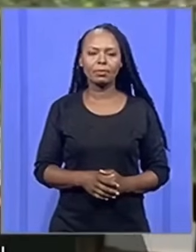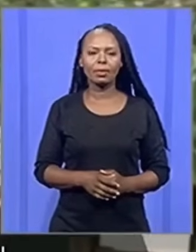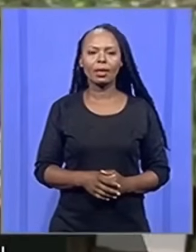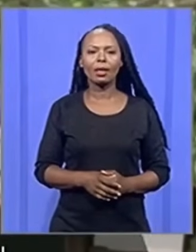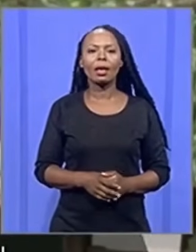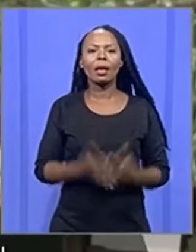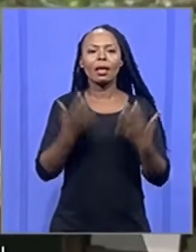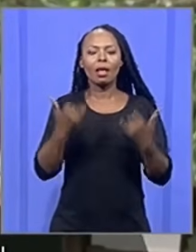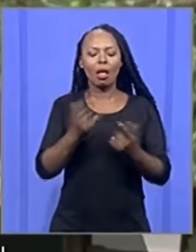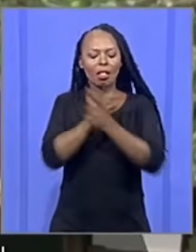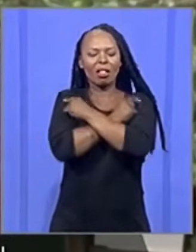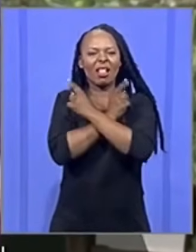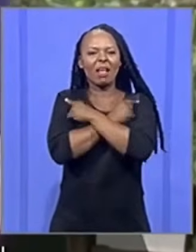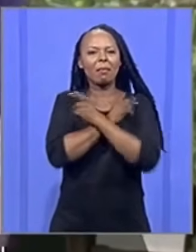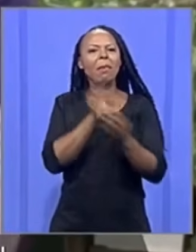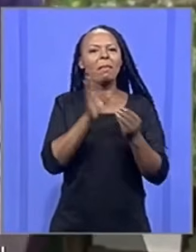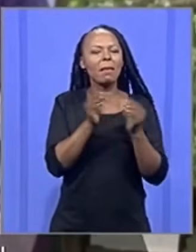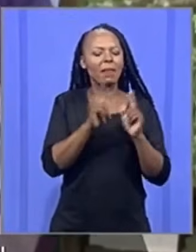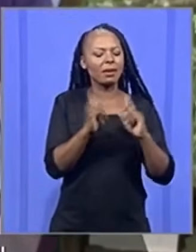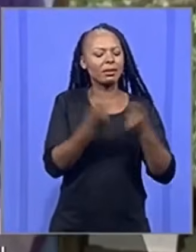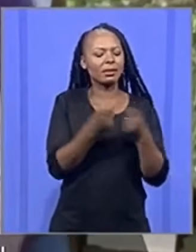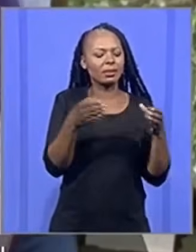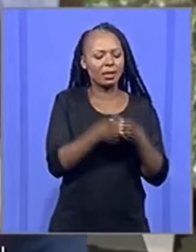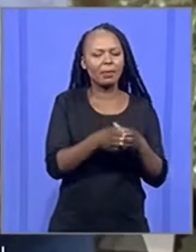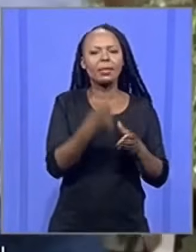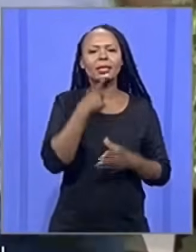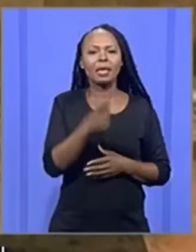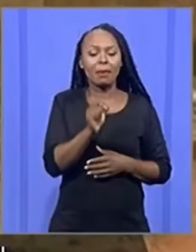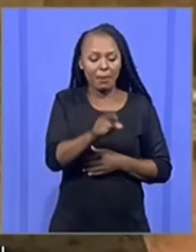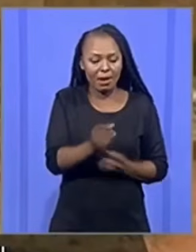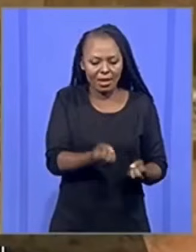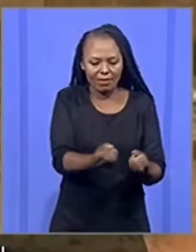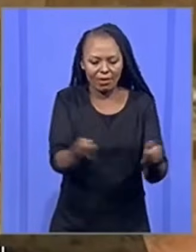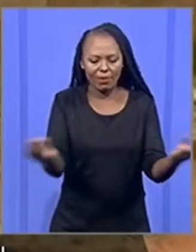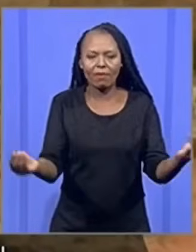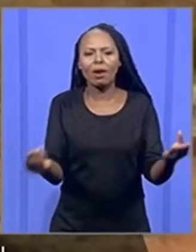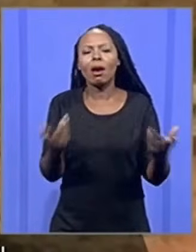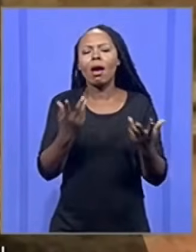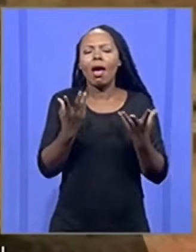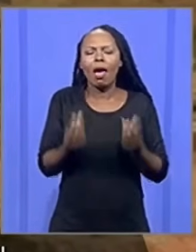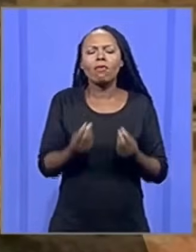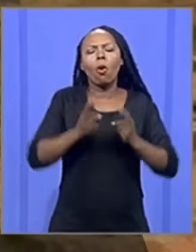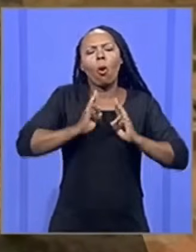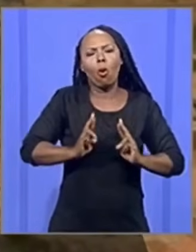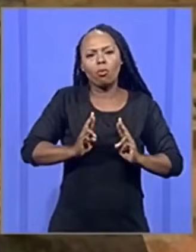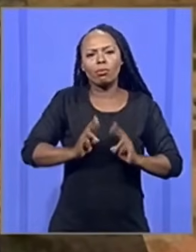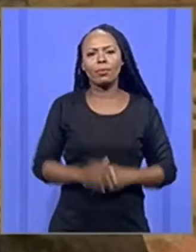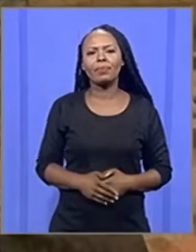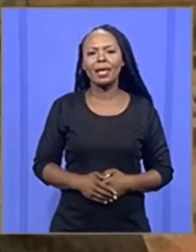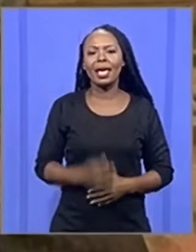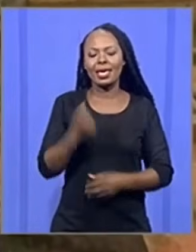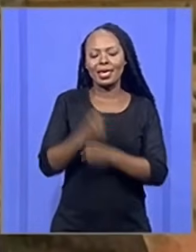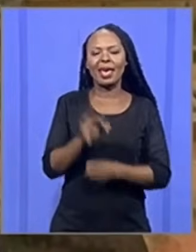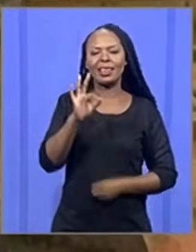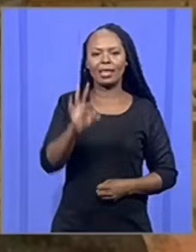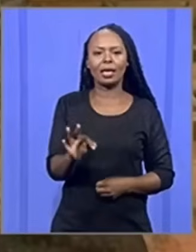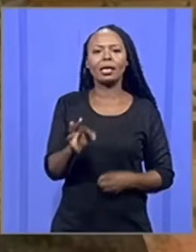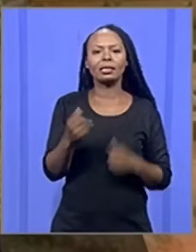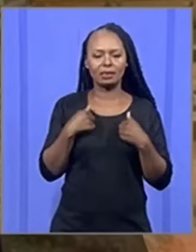Ditokololo tsa club di dumela fa tiro eno e tlisa tshepo go baagi. The program started 3 years ago. One of our club